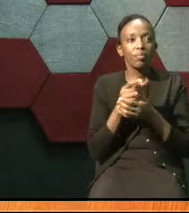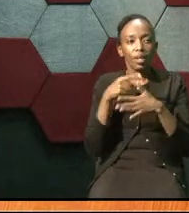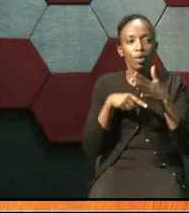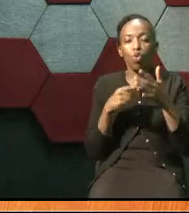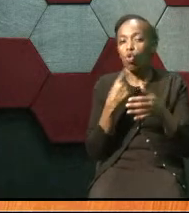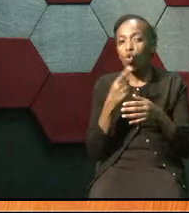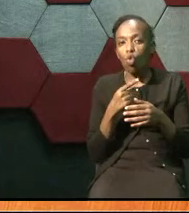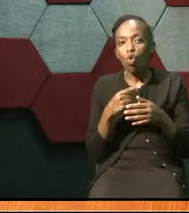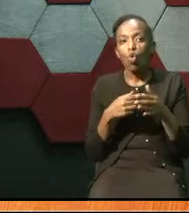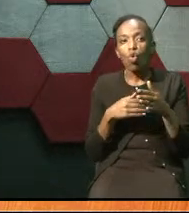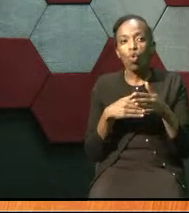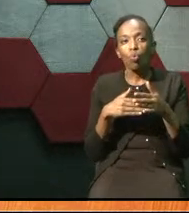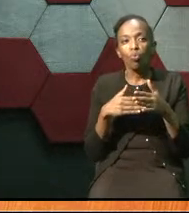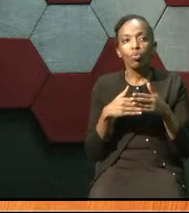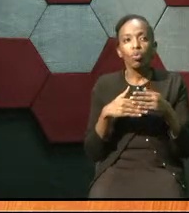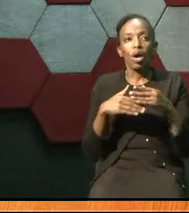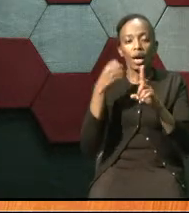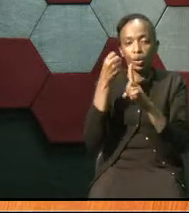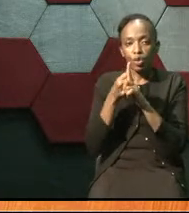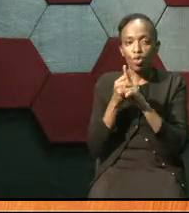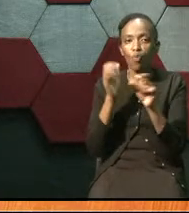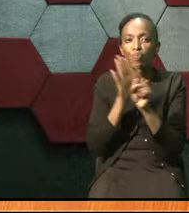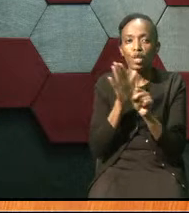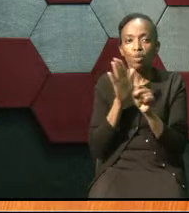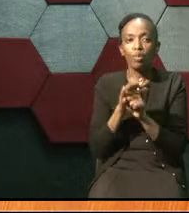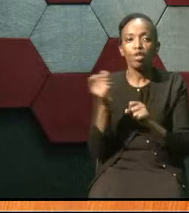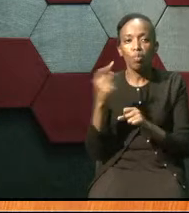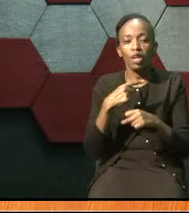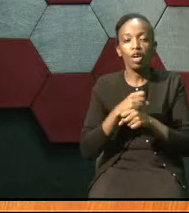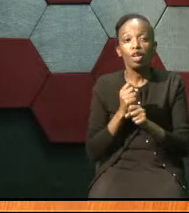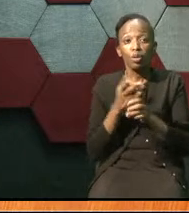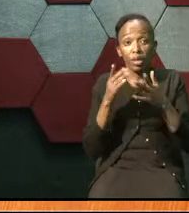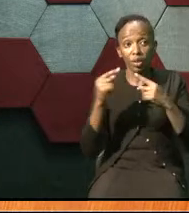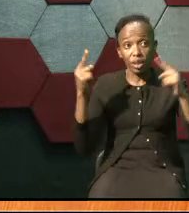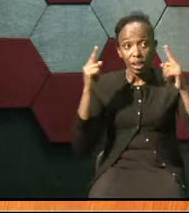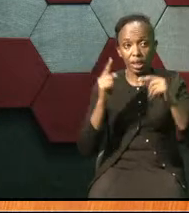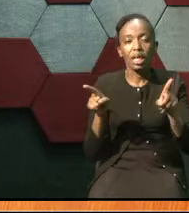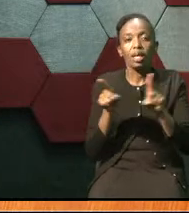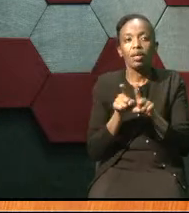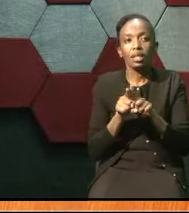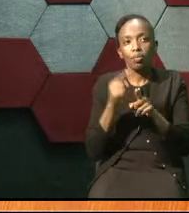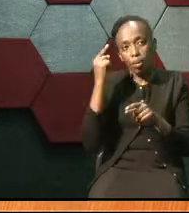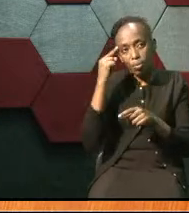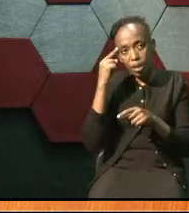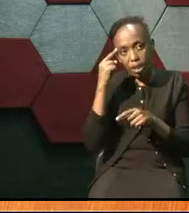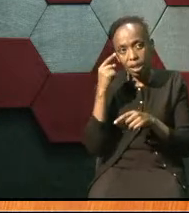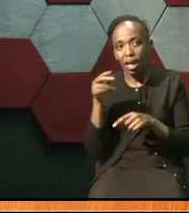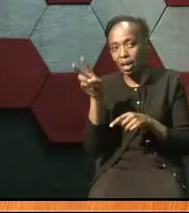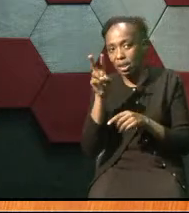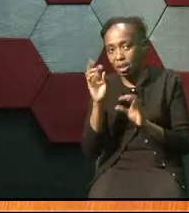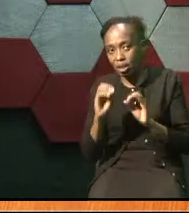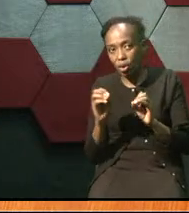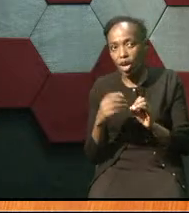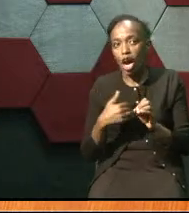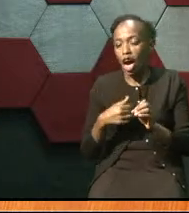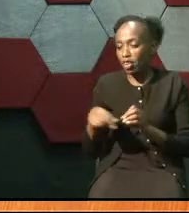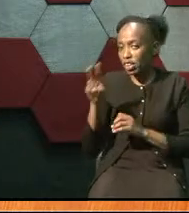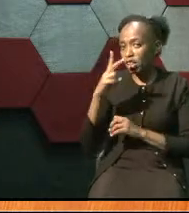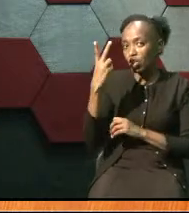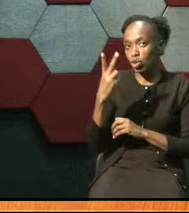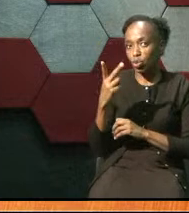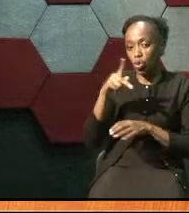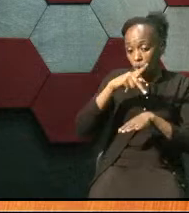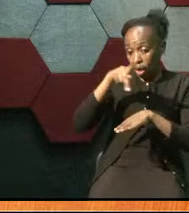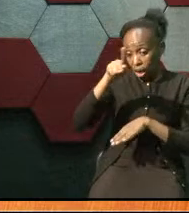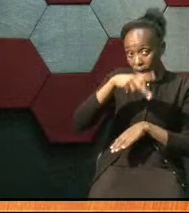went above and beyond for many months to make this event a success. And I'm thinking seen one of them, two of them actually,